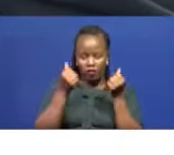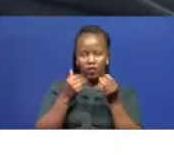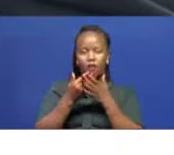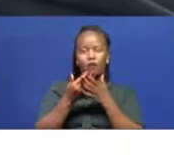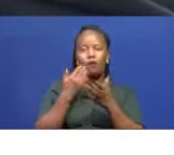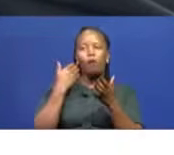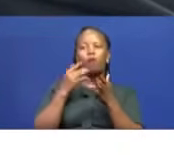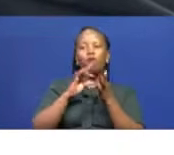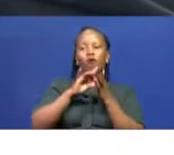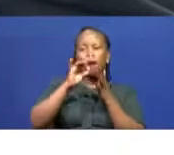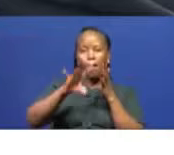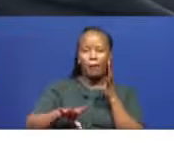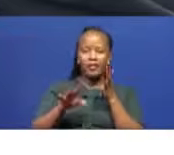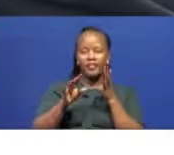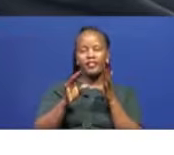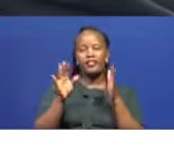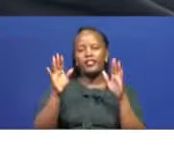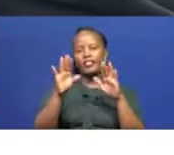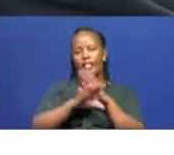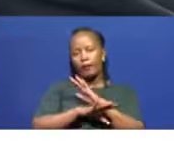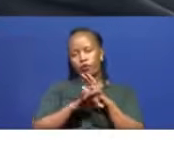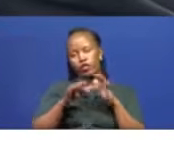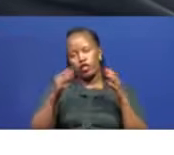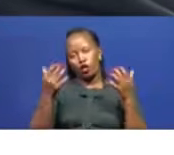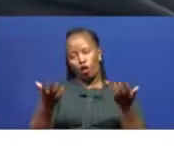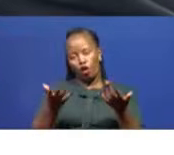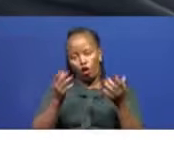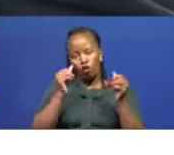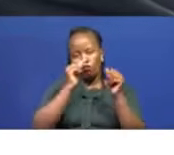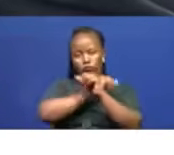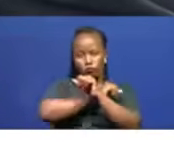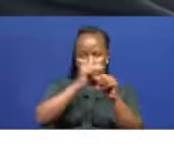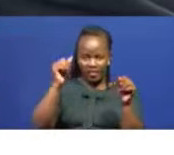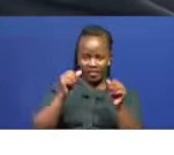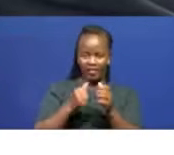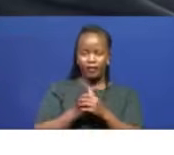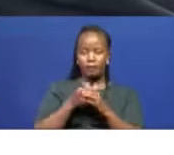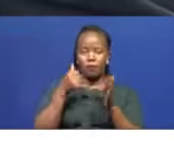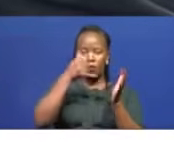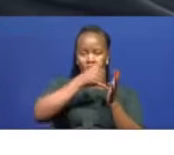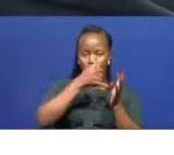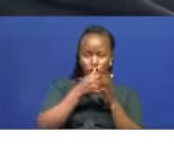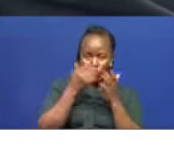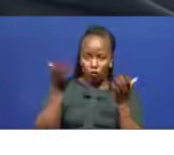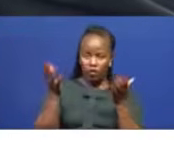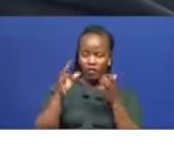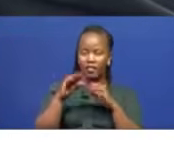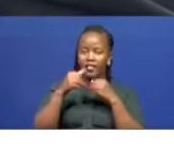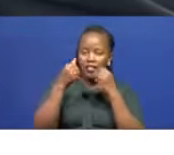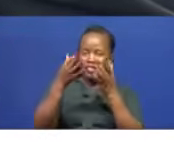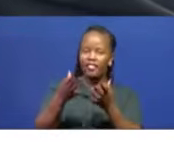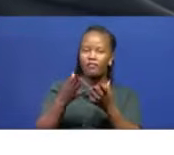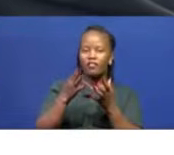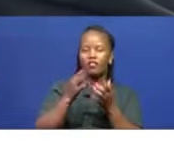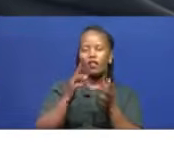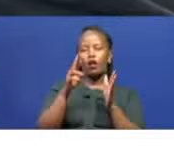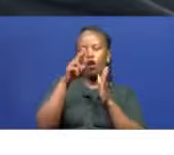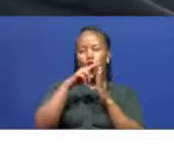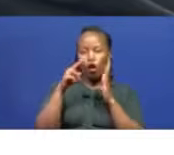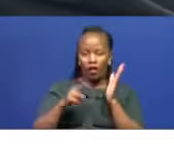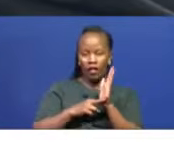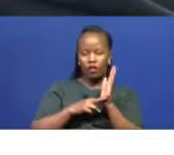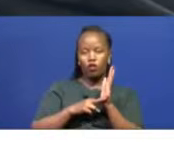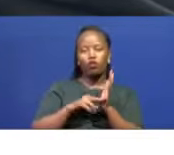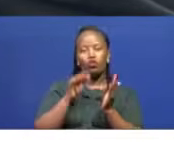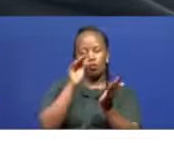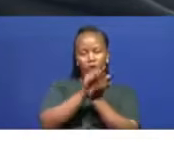impeached President or Deputy President is replaced, including grant of conservatory orders to preserve